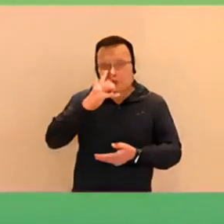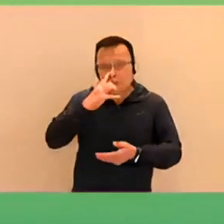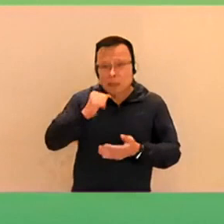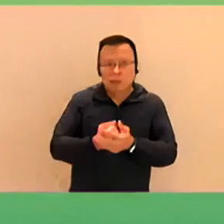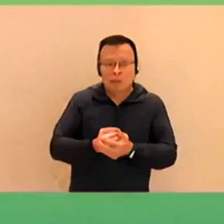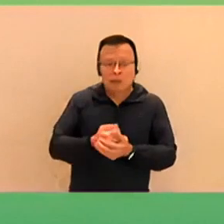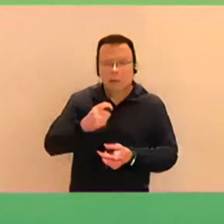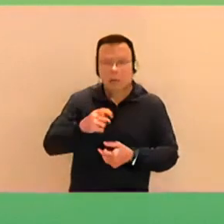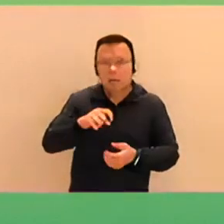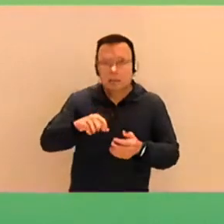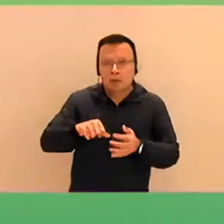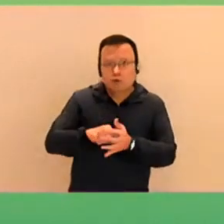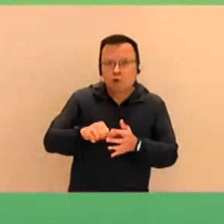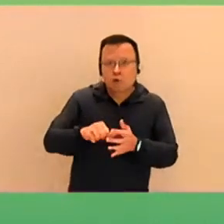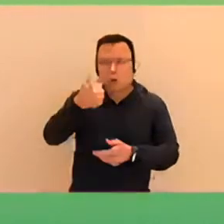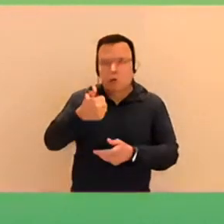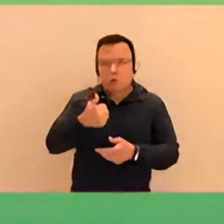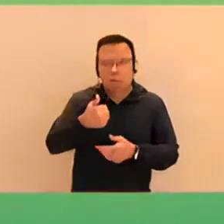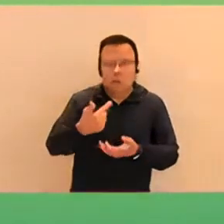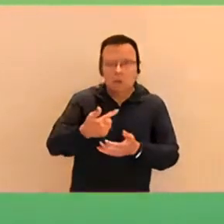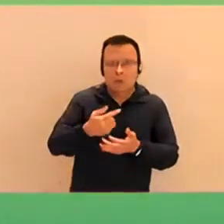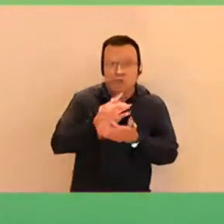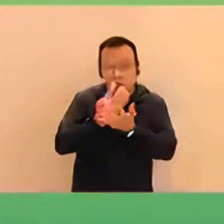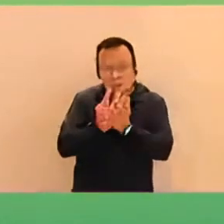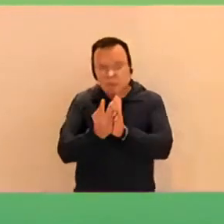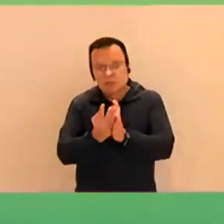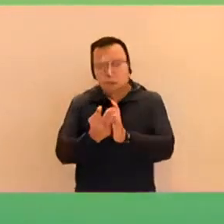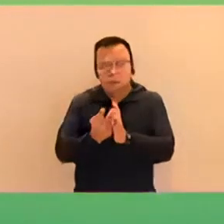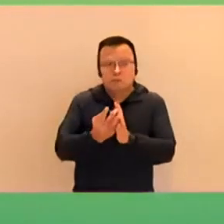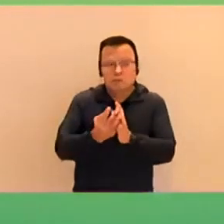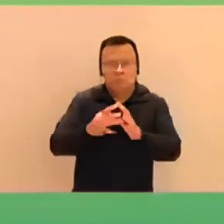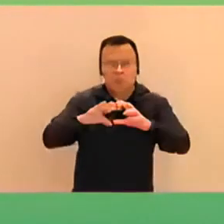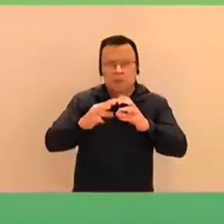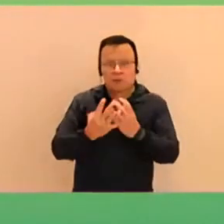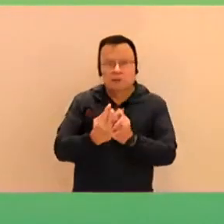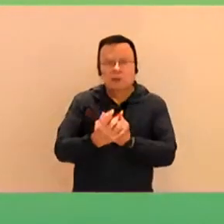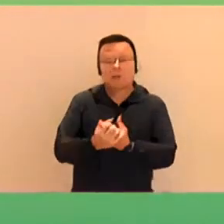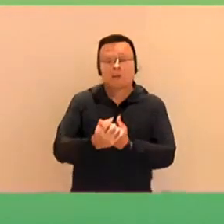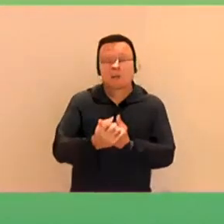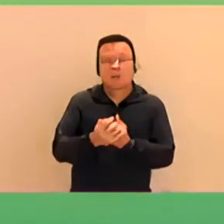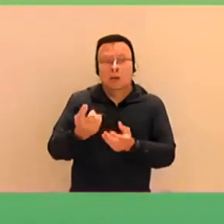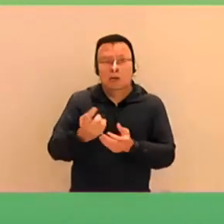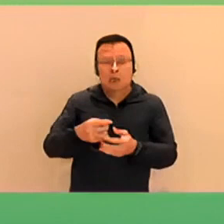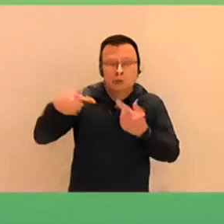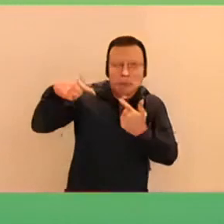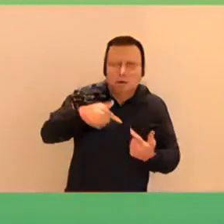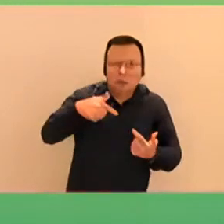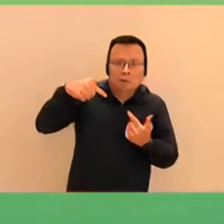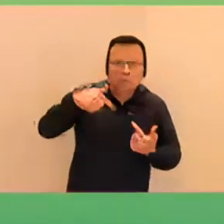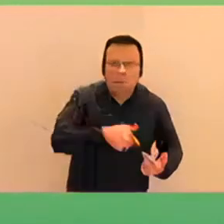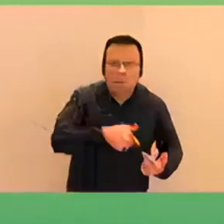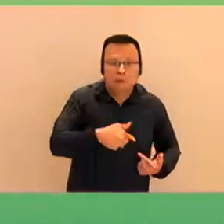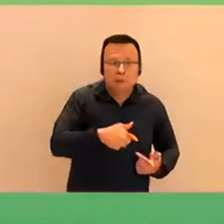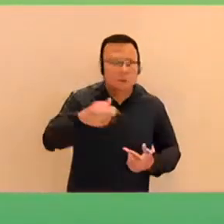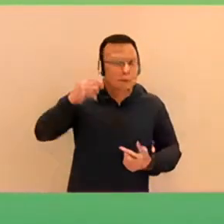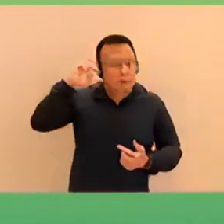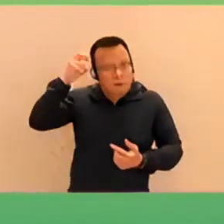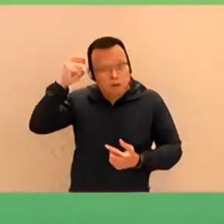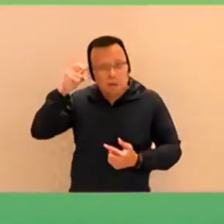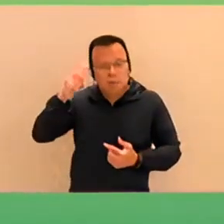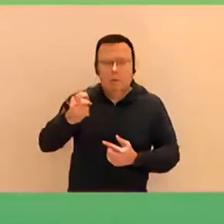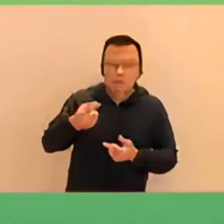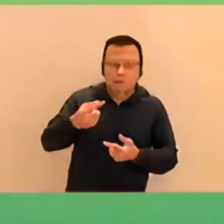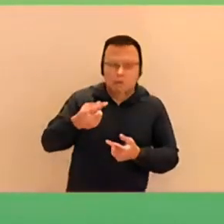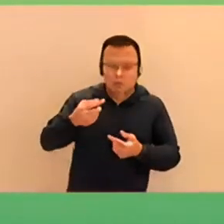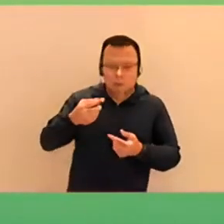equipment, and then do not stop there. Keep monitoring and keep thinking and keep modeling. Try to understand what happens, and then give some